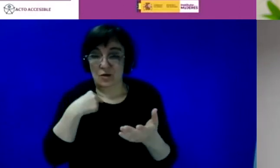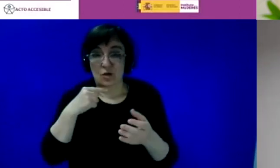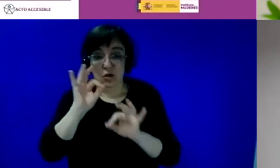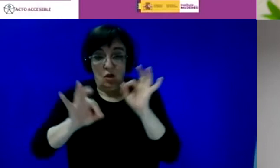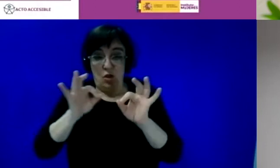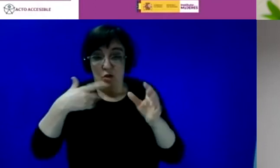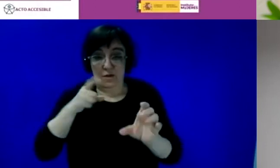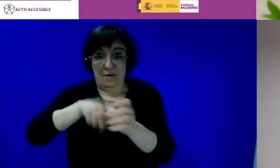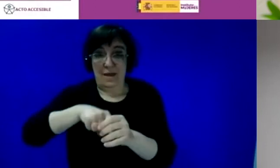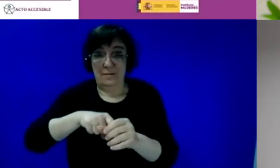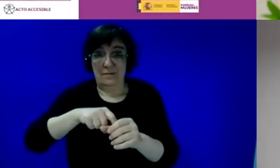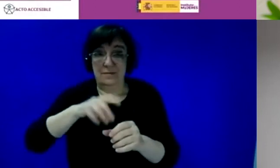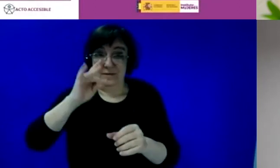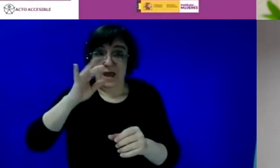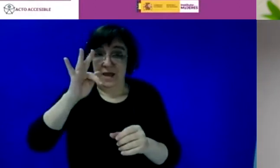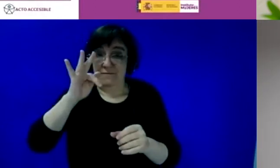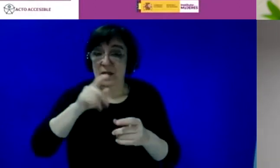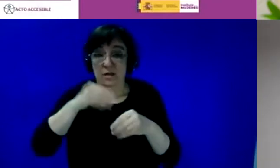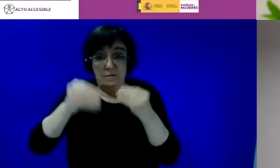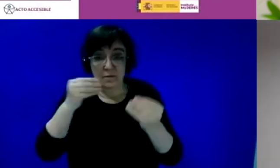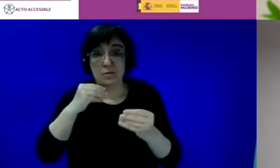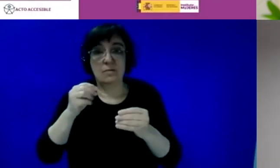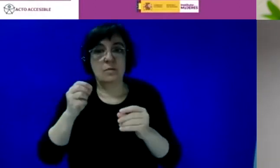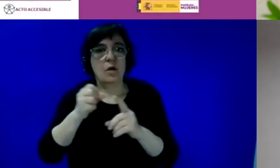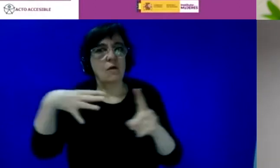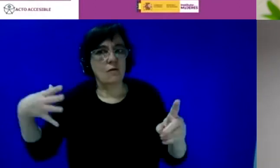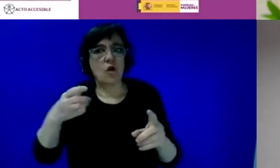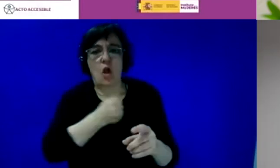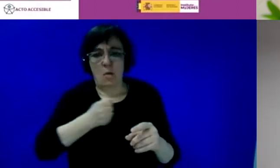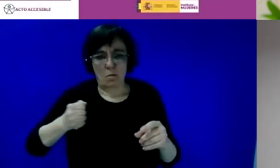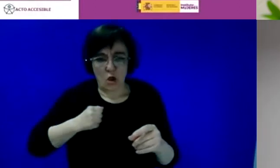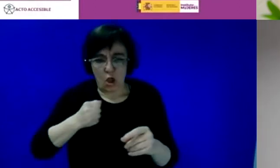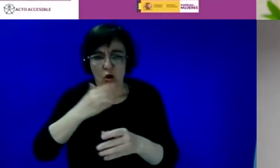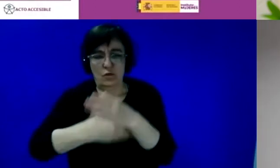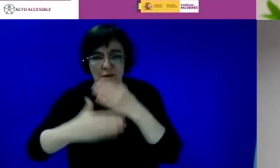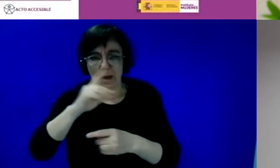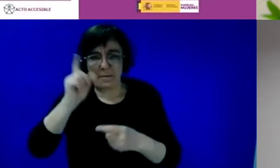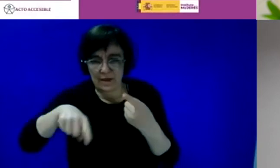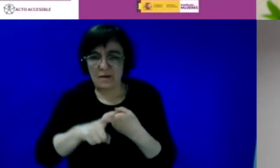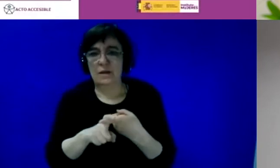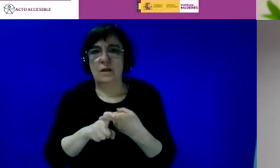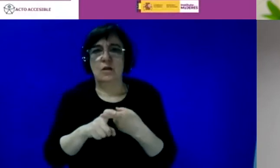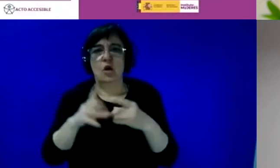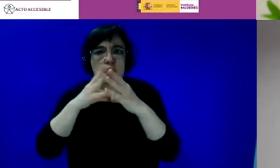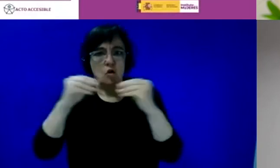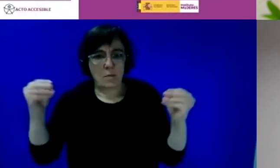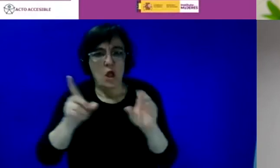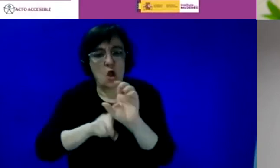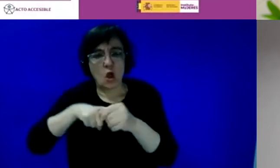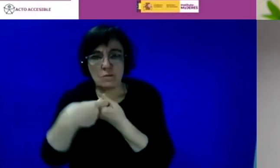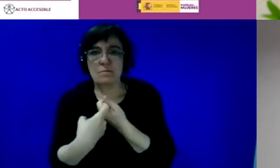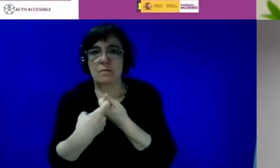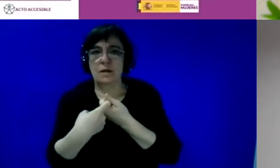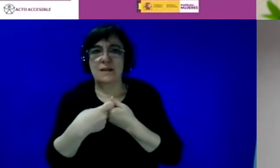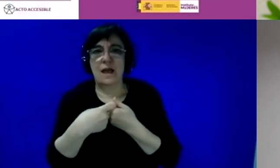with the Polish Disability Forum, the Romanian Disability Forum, with our members in Slovakia. We're really trying to understand what our members are able to